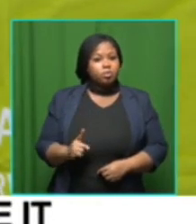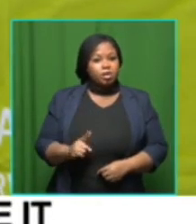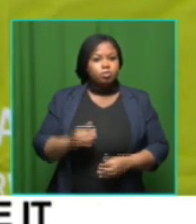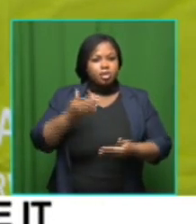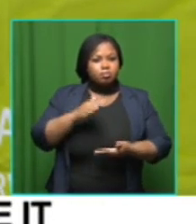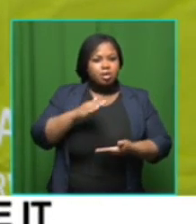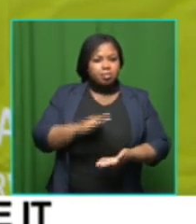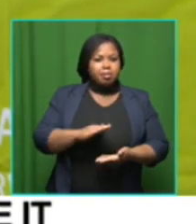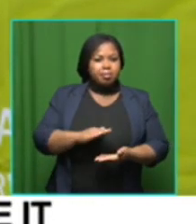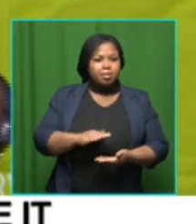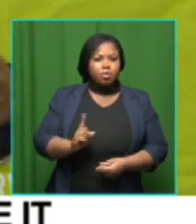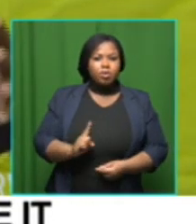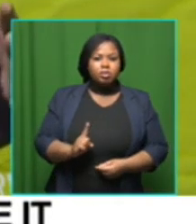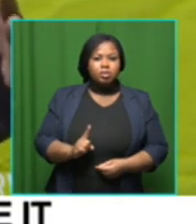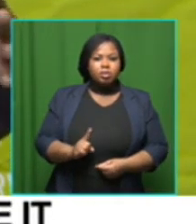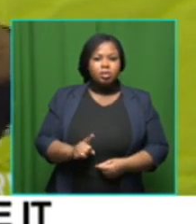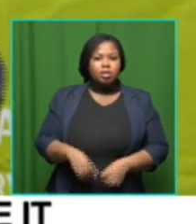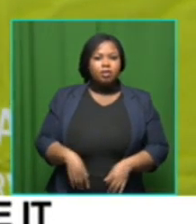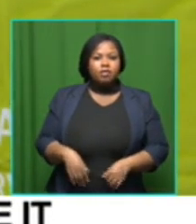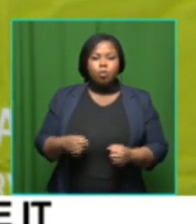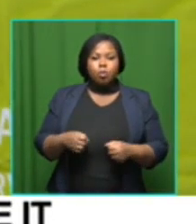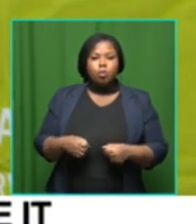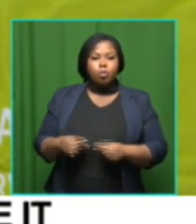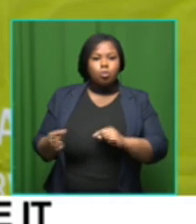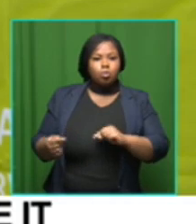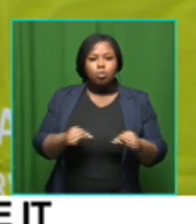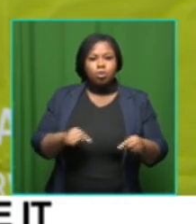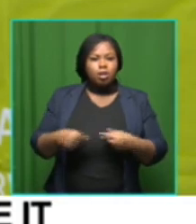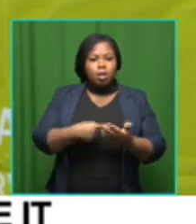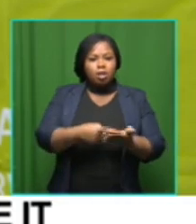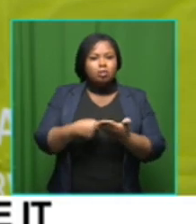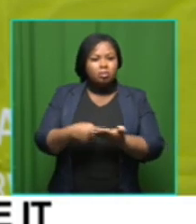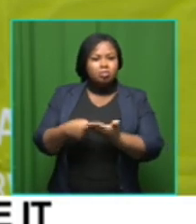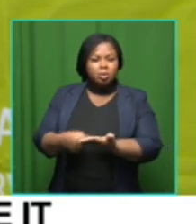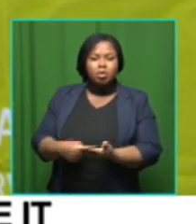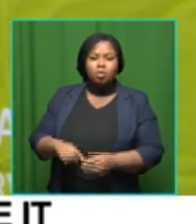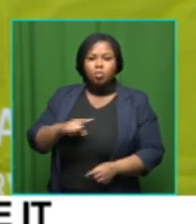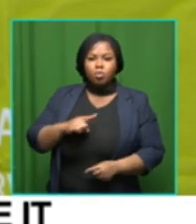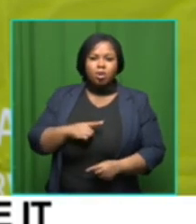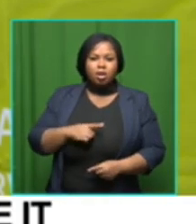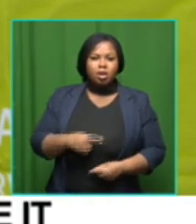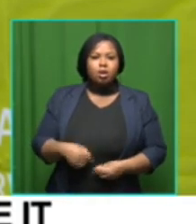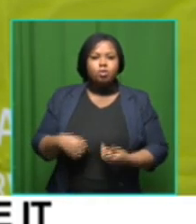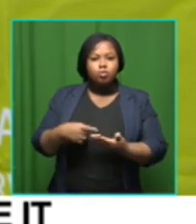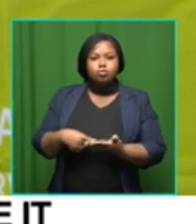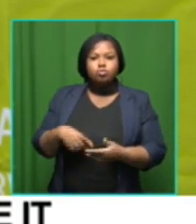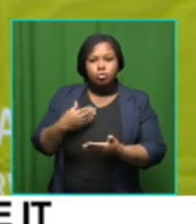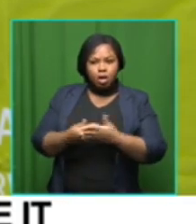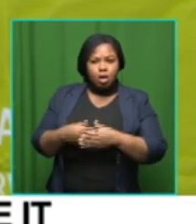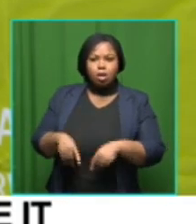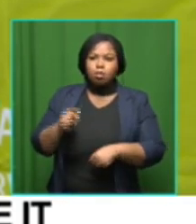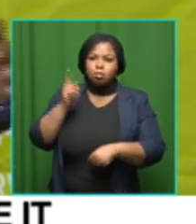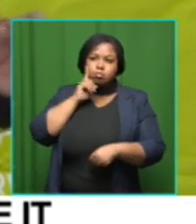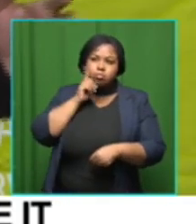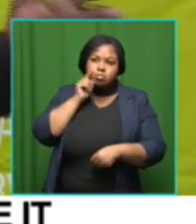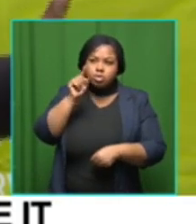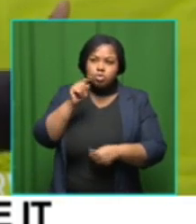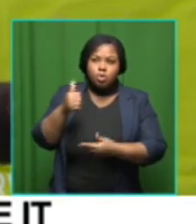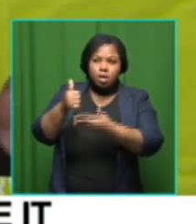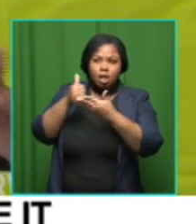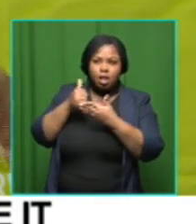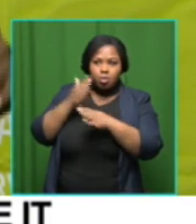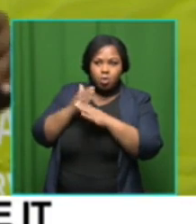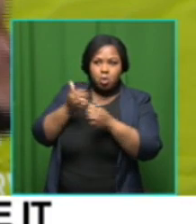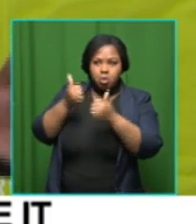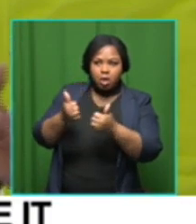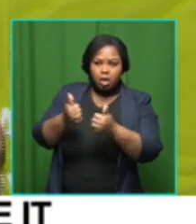academic debates. You get a broad consensus of what works, what helps, and then use that. Whilst we've got space